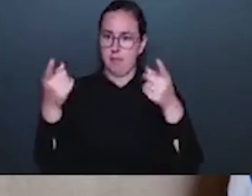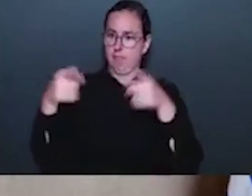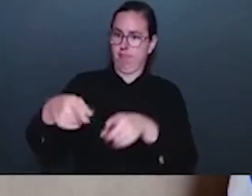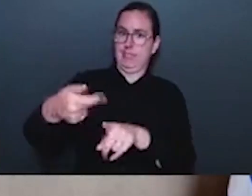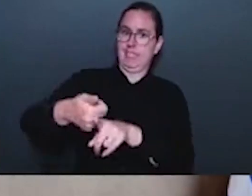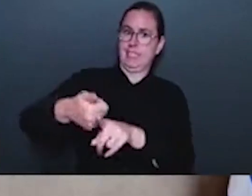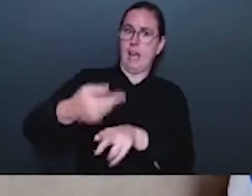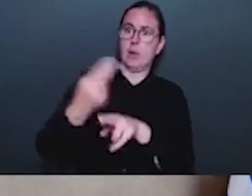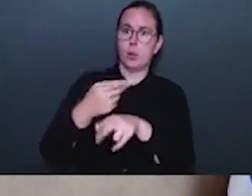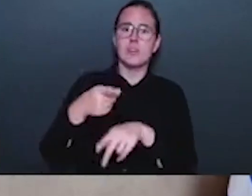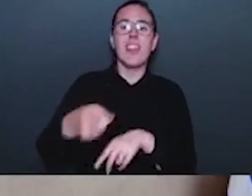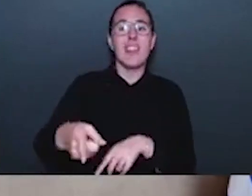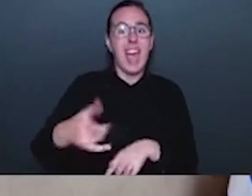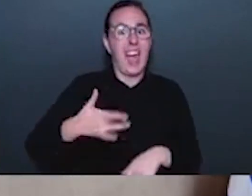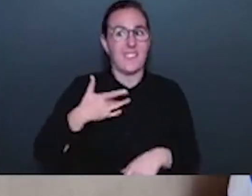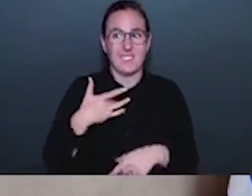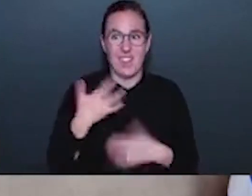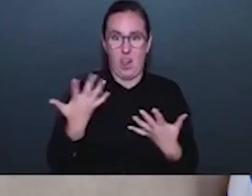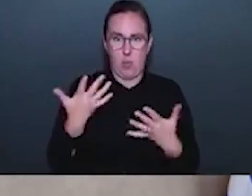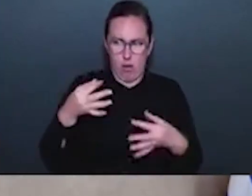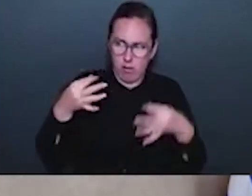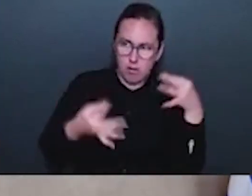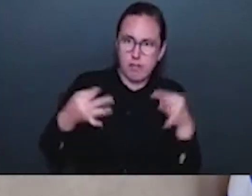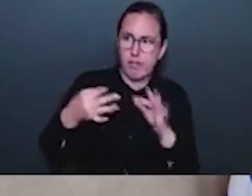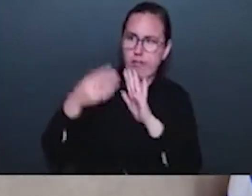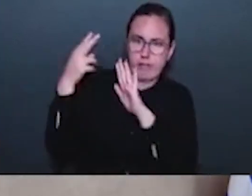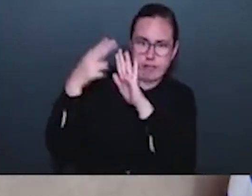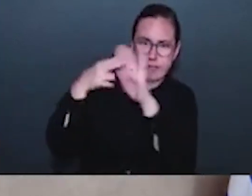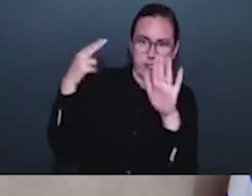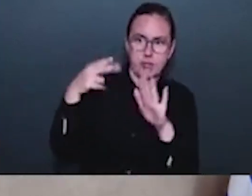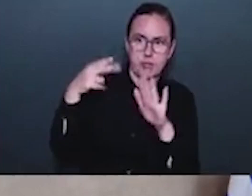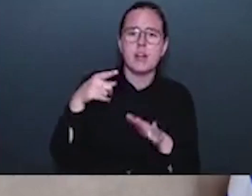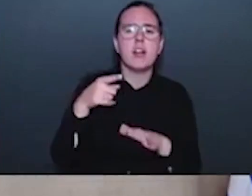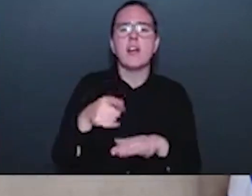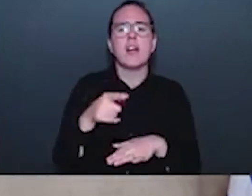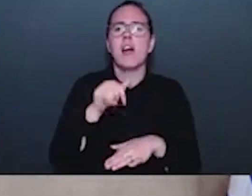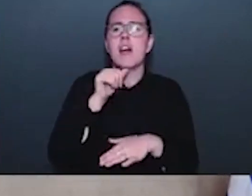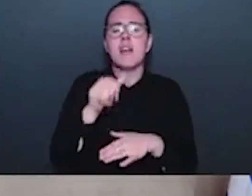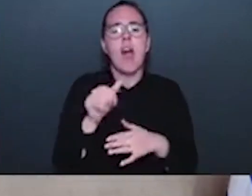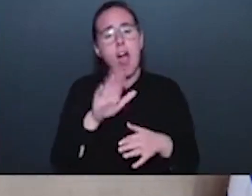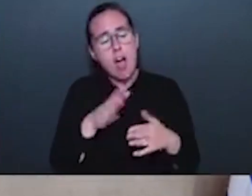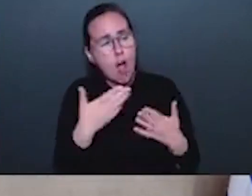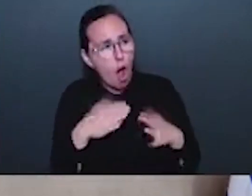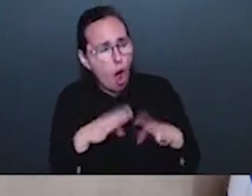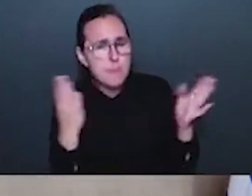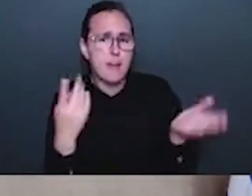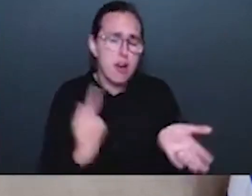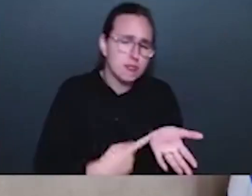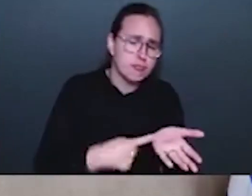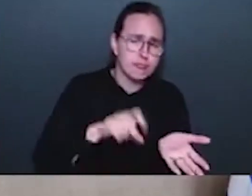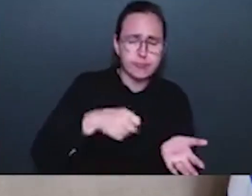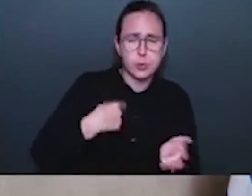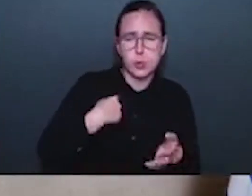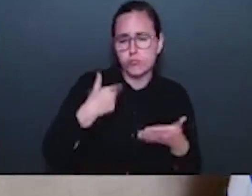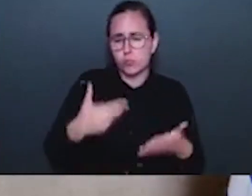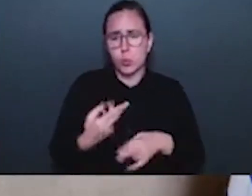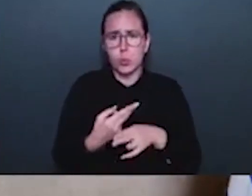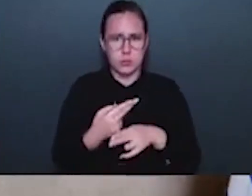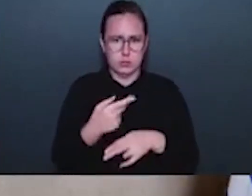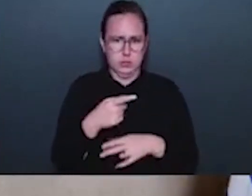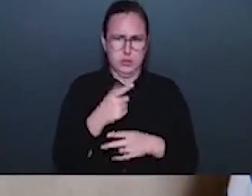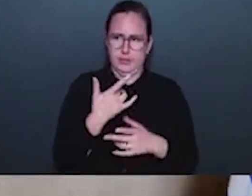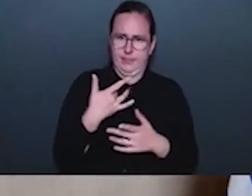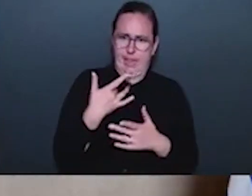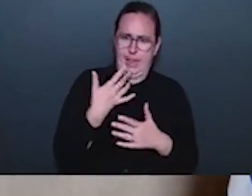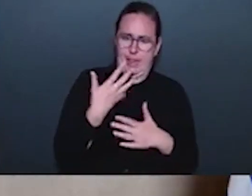the stigma that they're going to face. It drives people to hide their addictions and to use alone, and in the